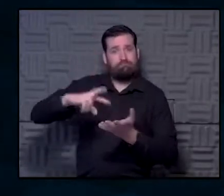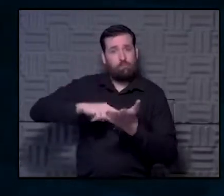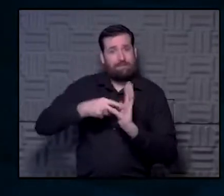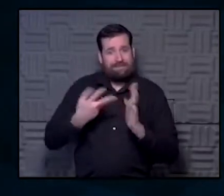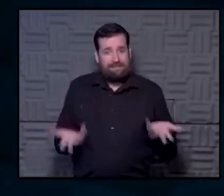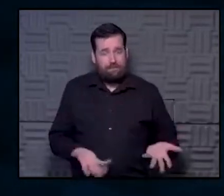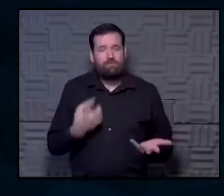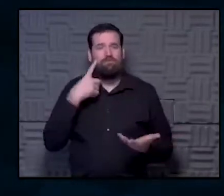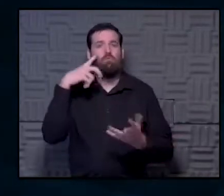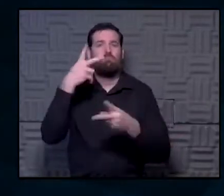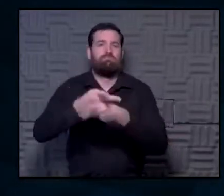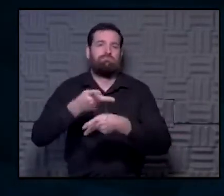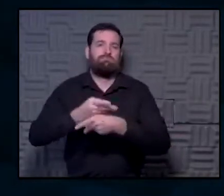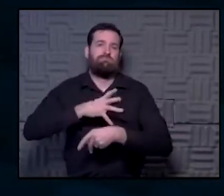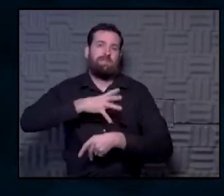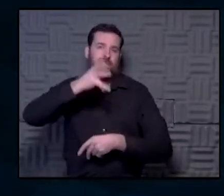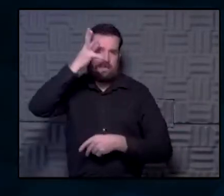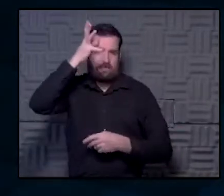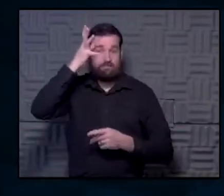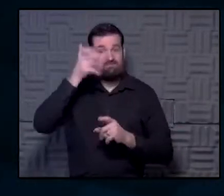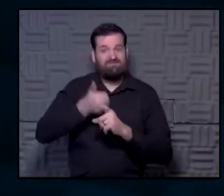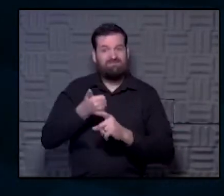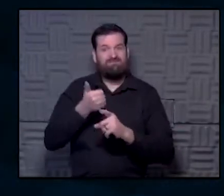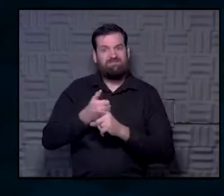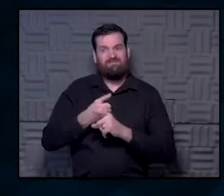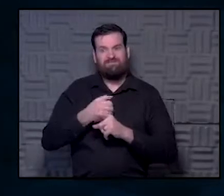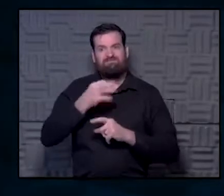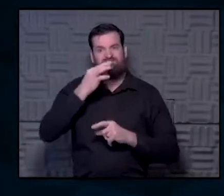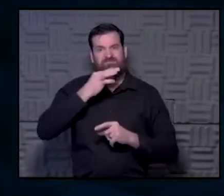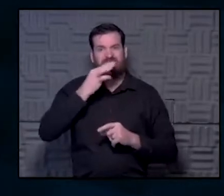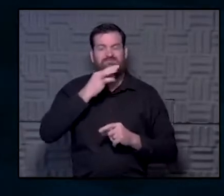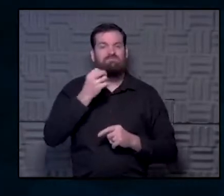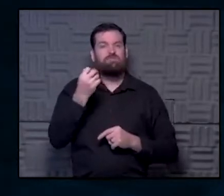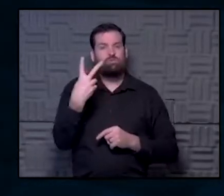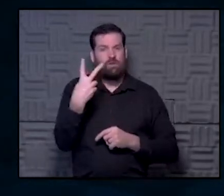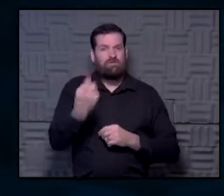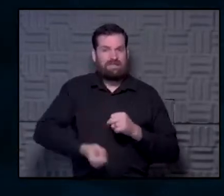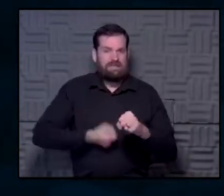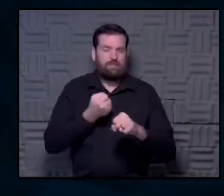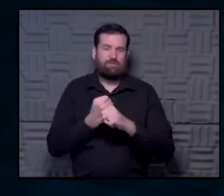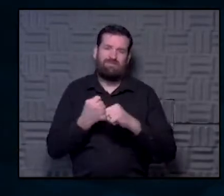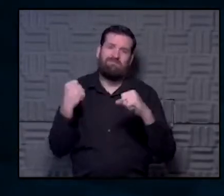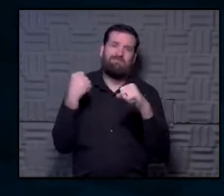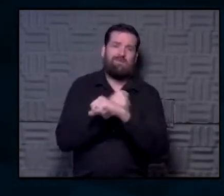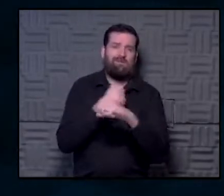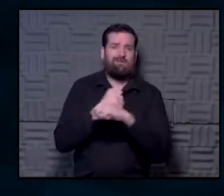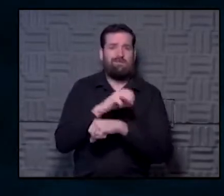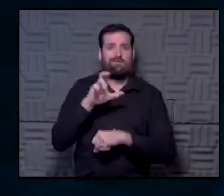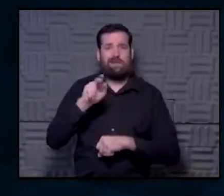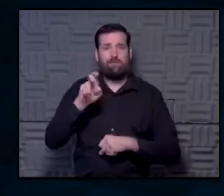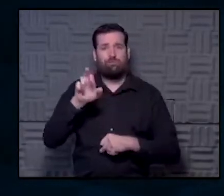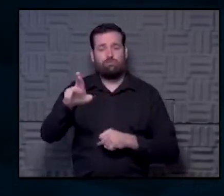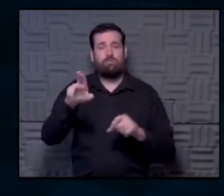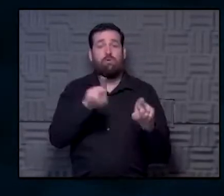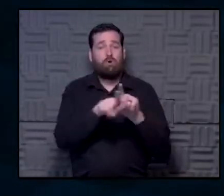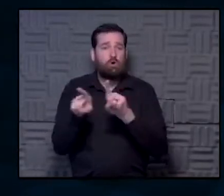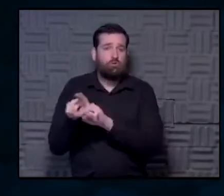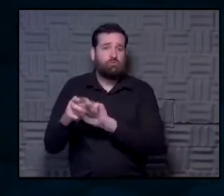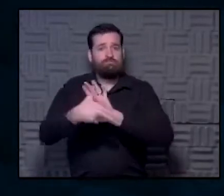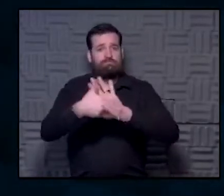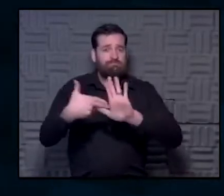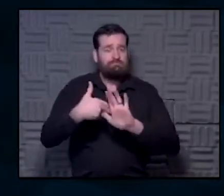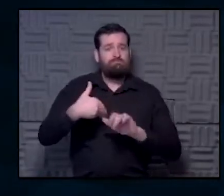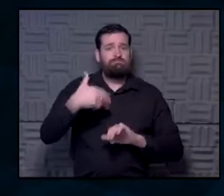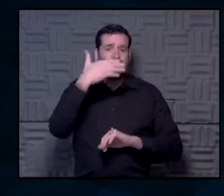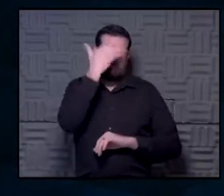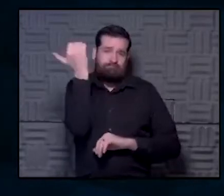of my dad. My dad was going on 12 years of fighting terminal cancer, along with being diagnosed with Alzheimer's about